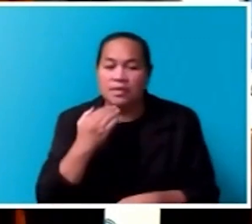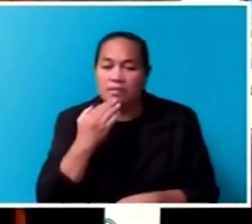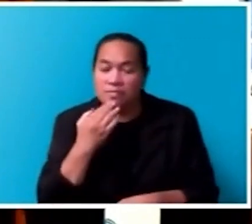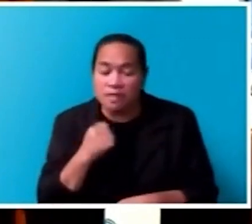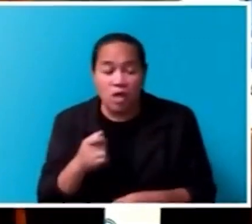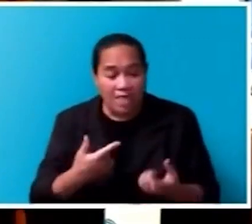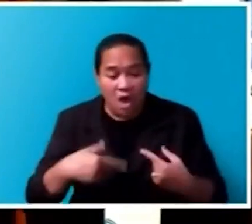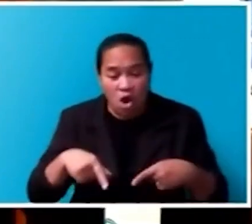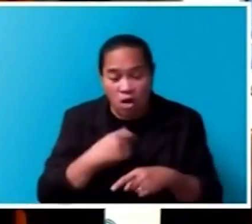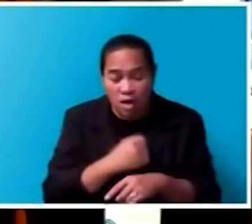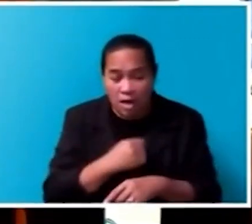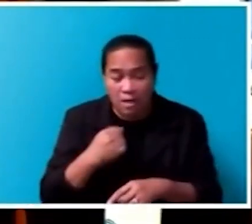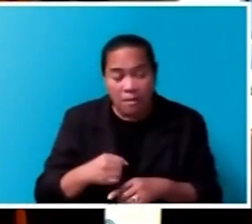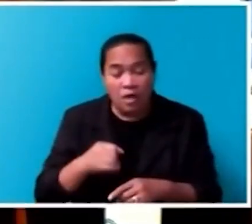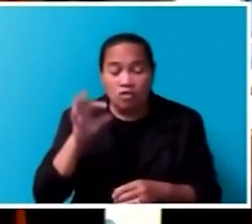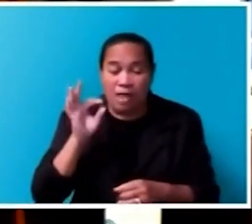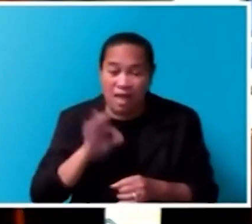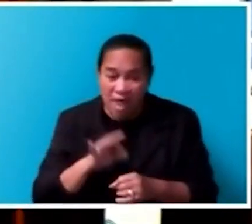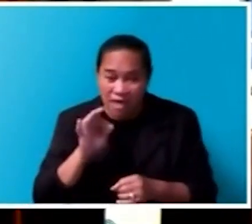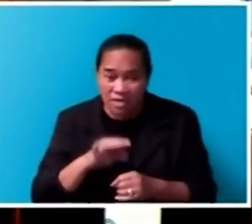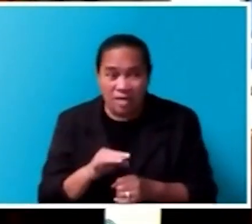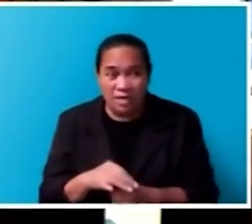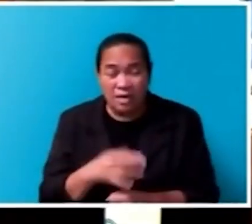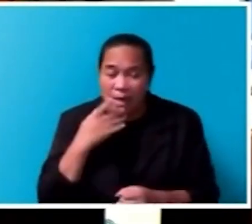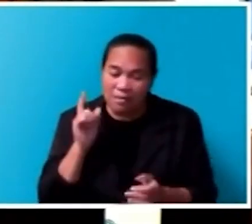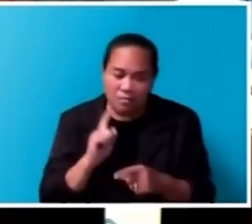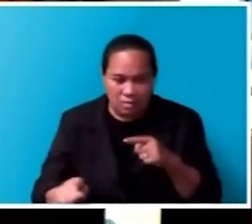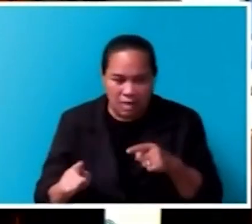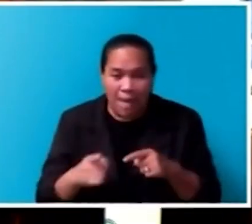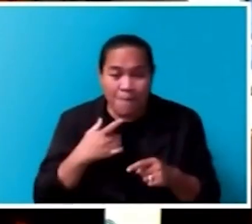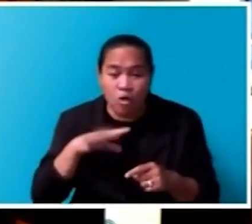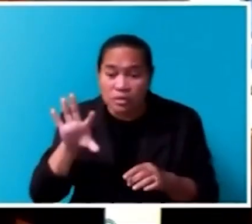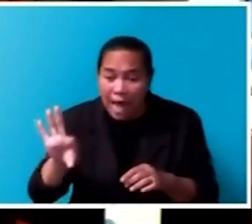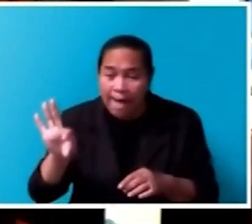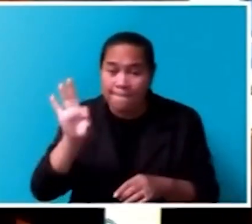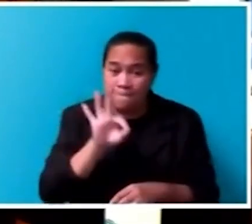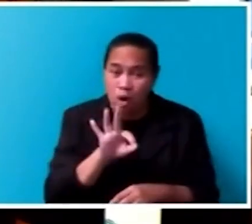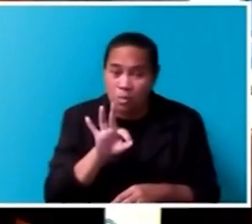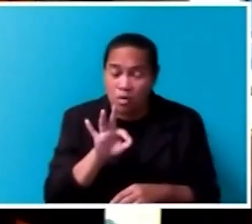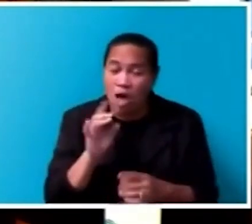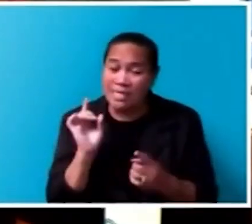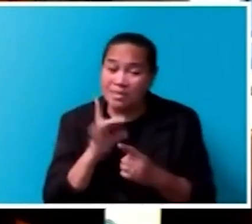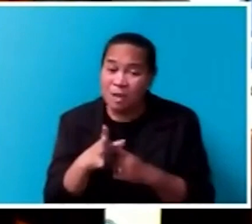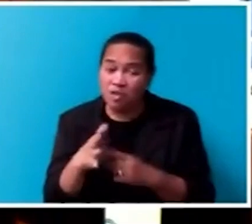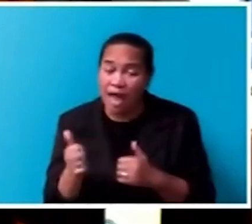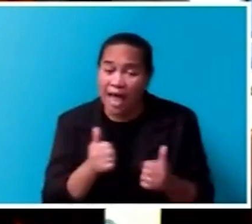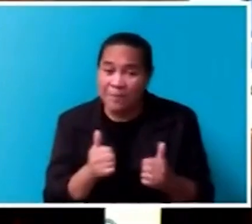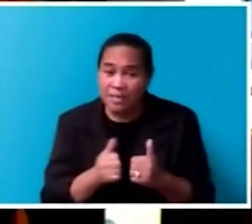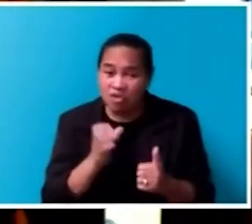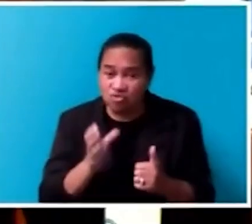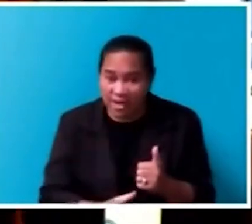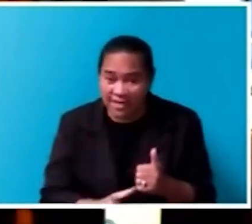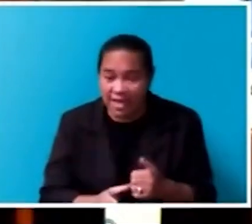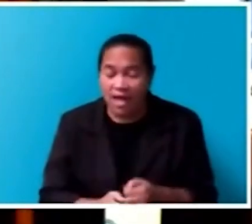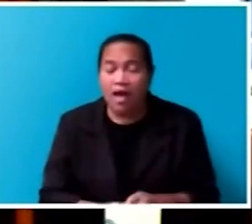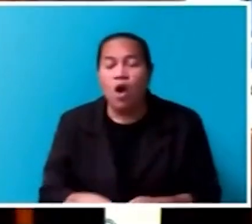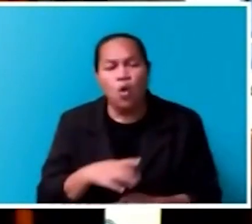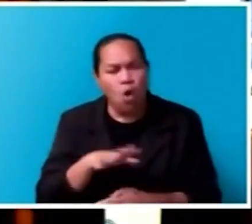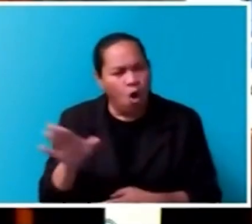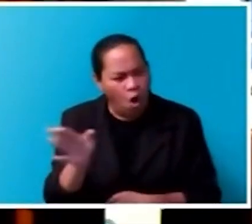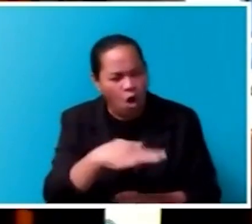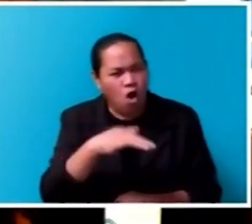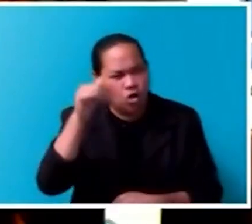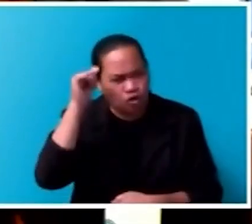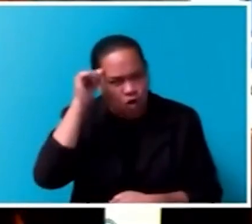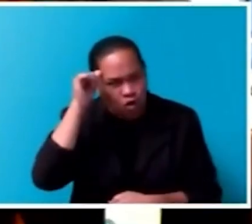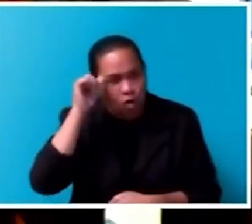government election as soon as possible, is because of the appointments of the special administrators. We all know